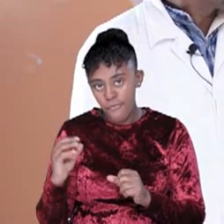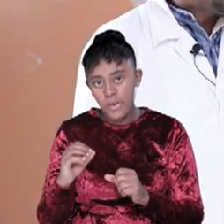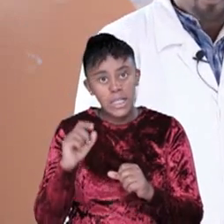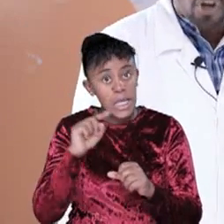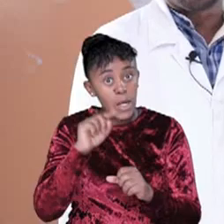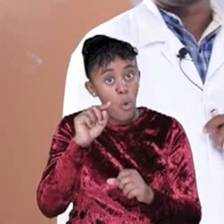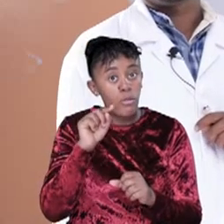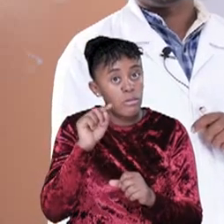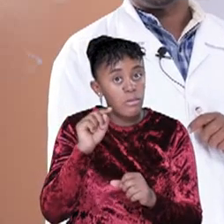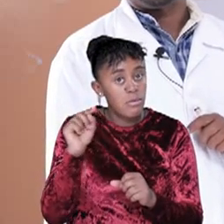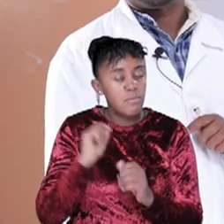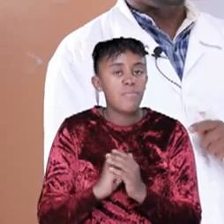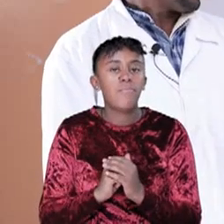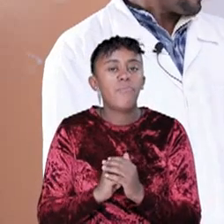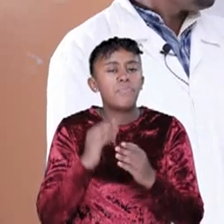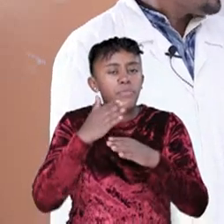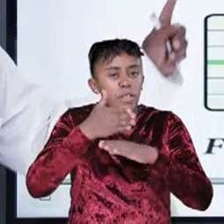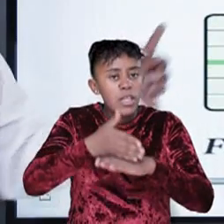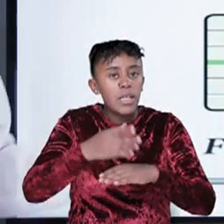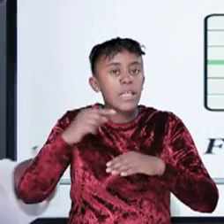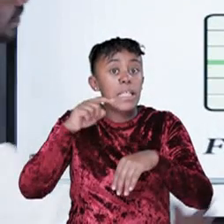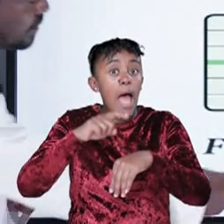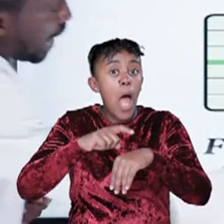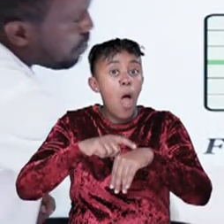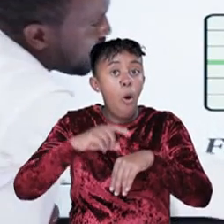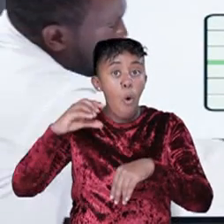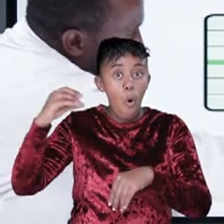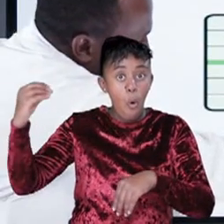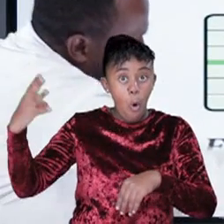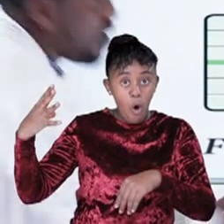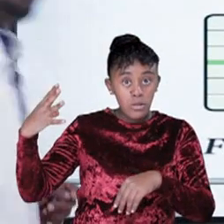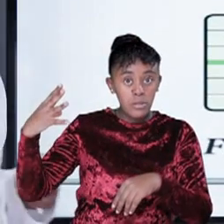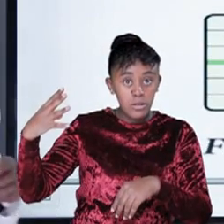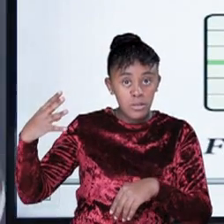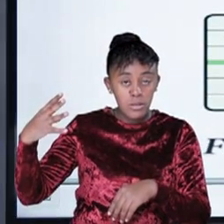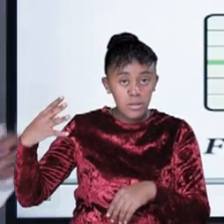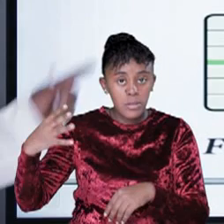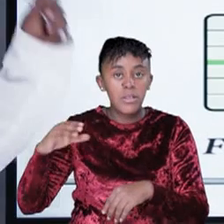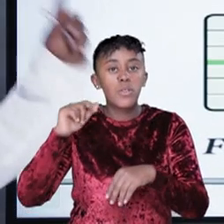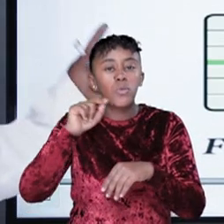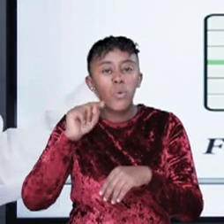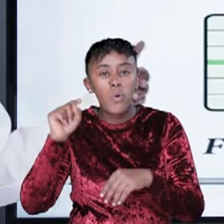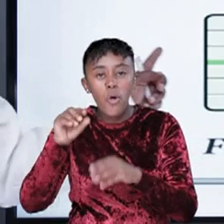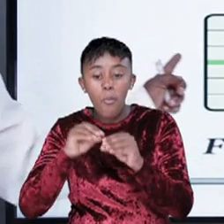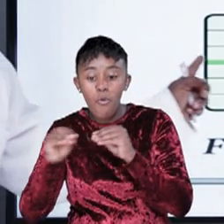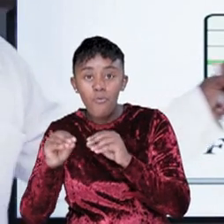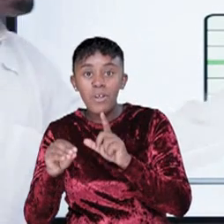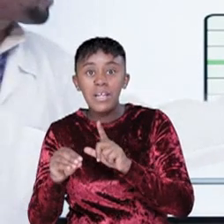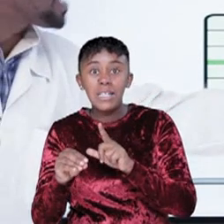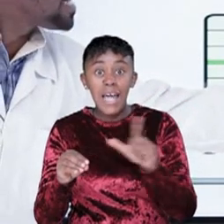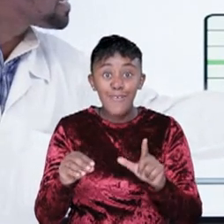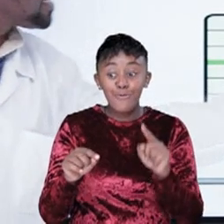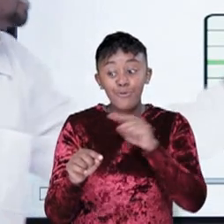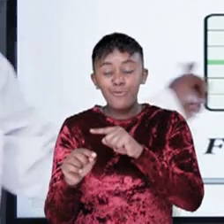There is a dot. After time base is on, the dot is moved from